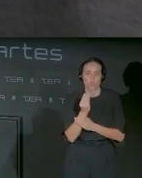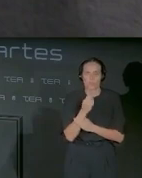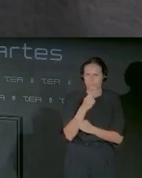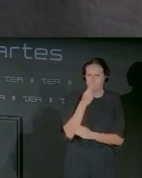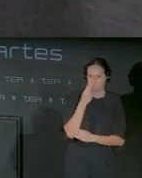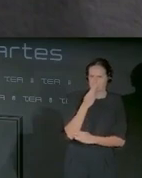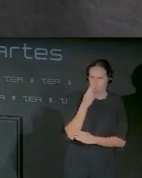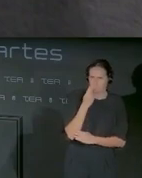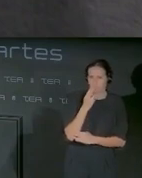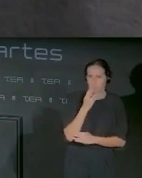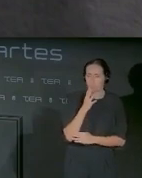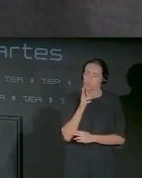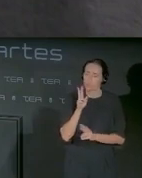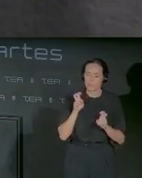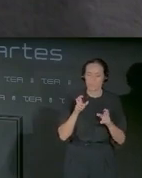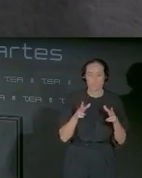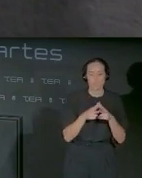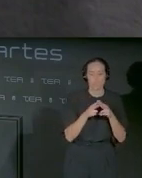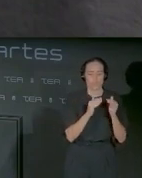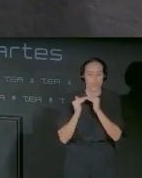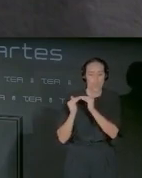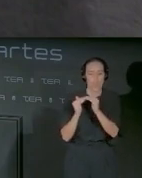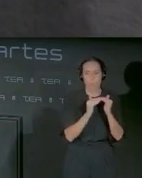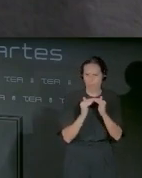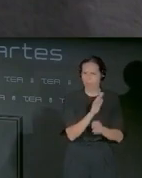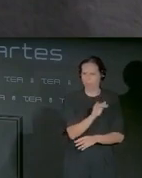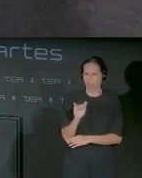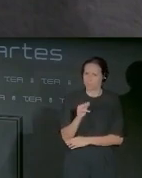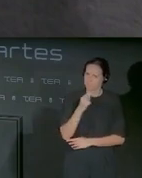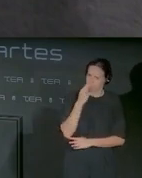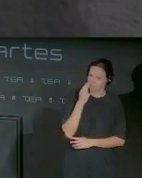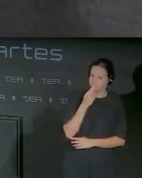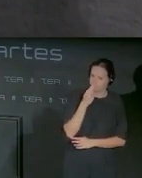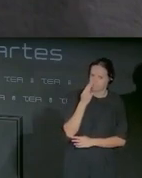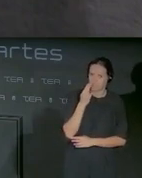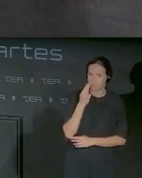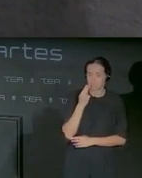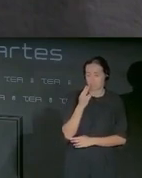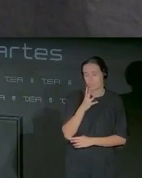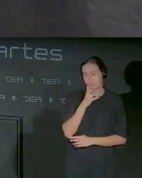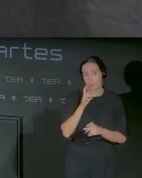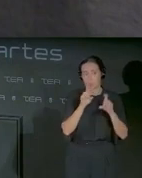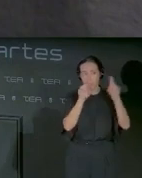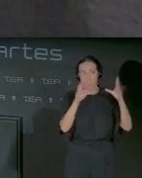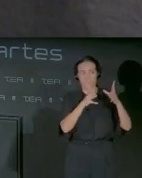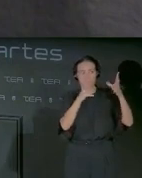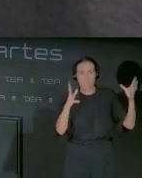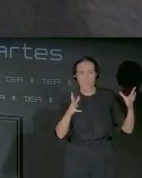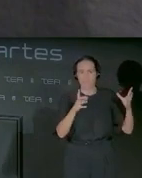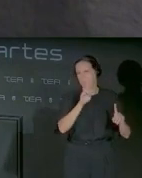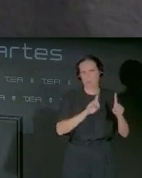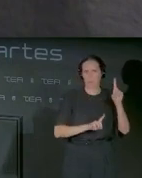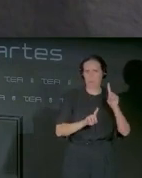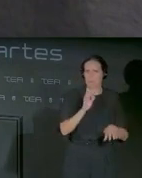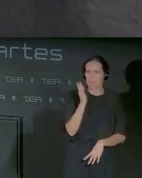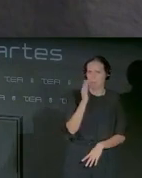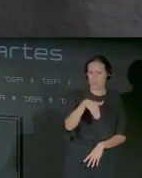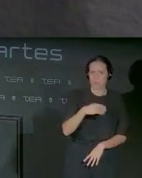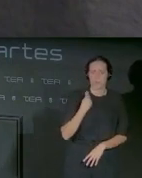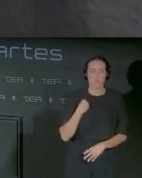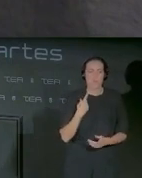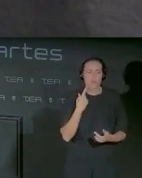something, especially for the smaller. I mean, for the large companies, that's probably not a problem. They want to control the IP. They just need someone who